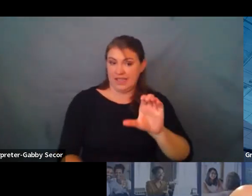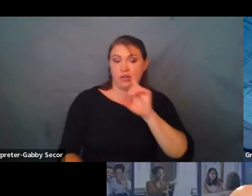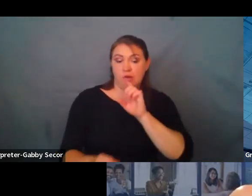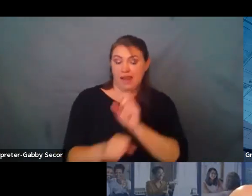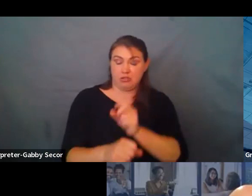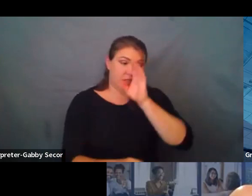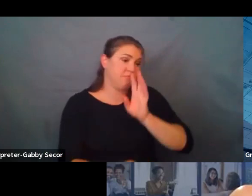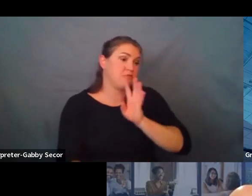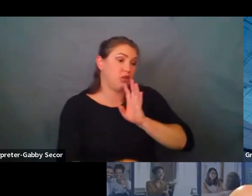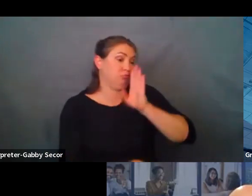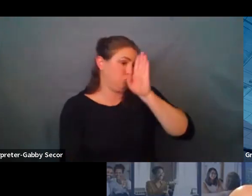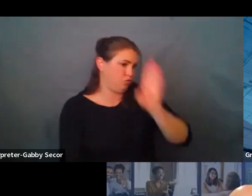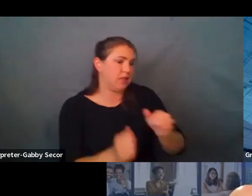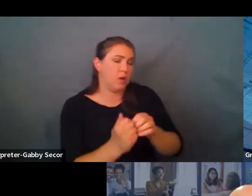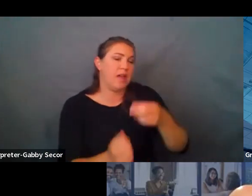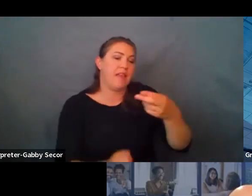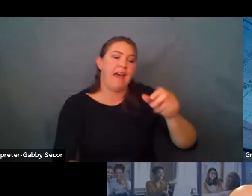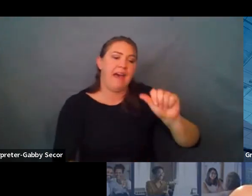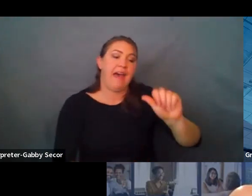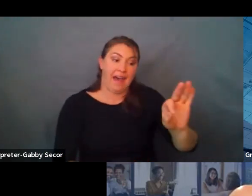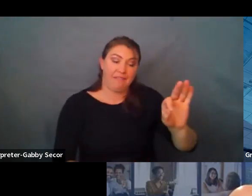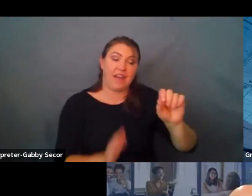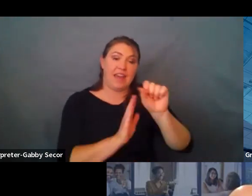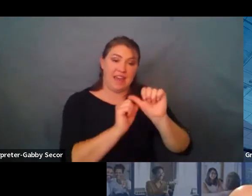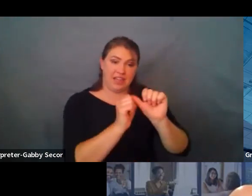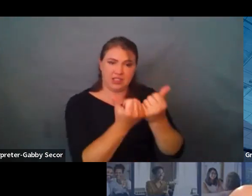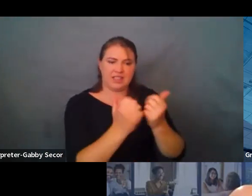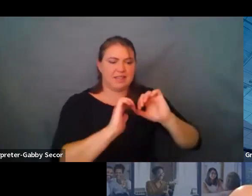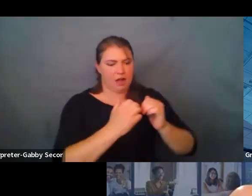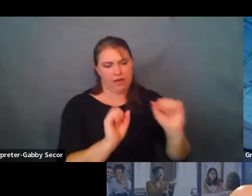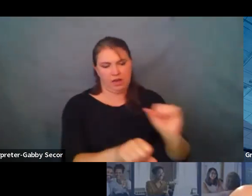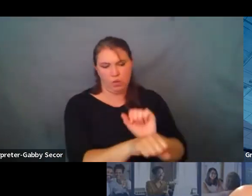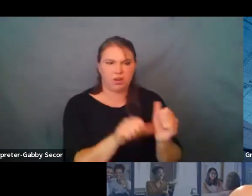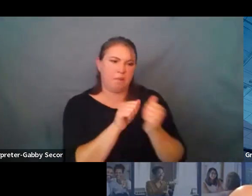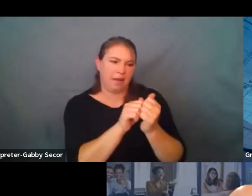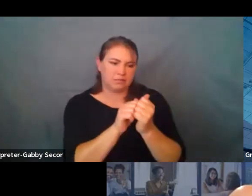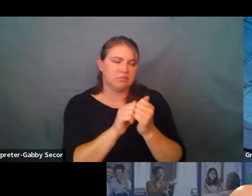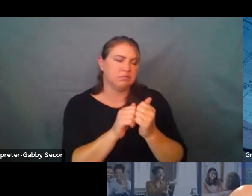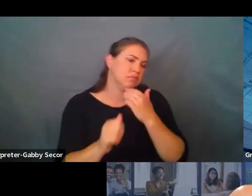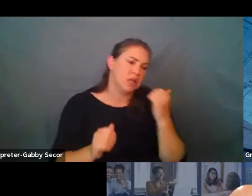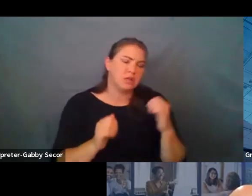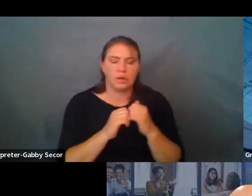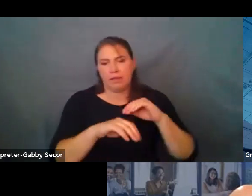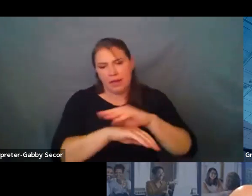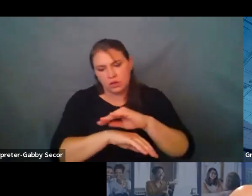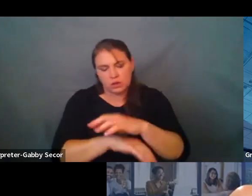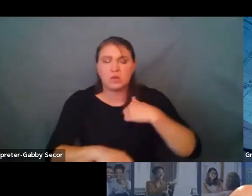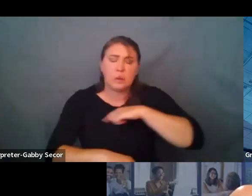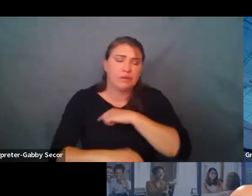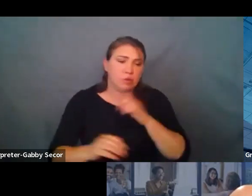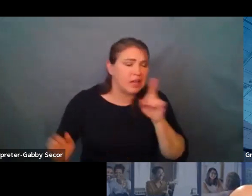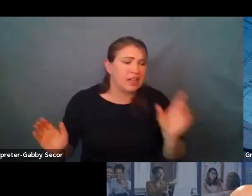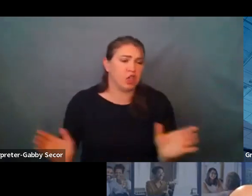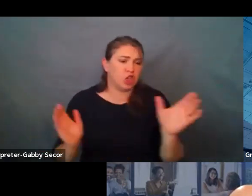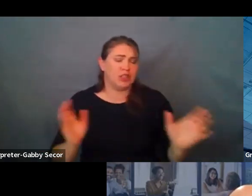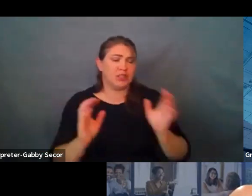HAF agencies to kind of share their input about how they can work best with counselors. And so we really think that this has fostered some good dialogue and some good